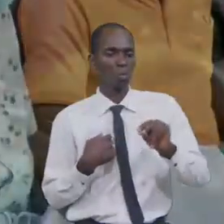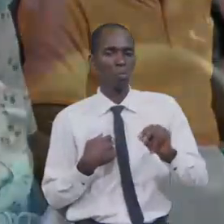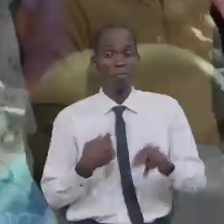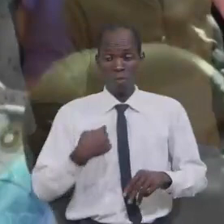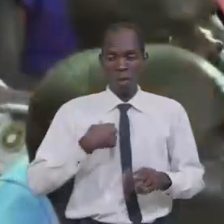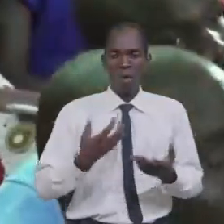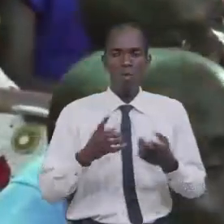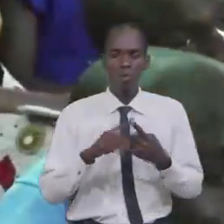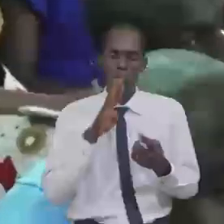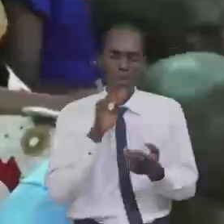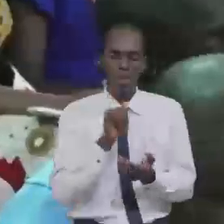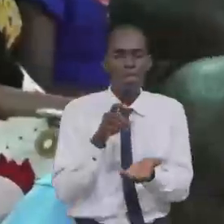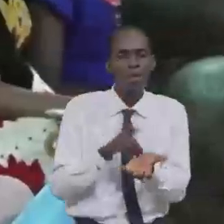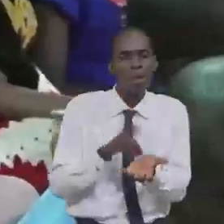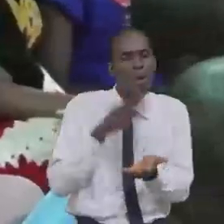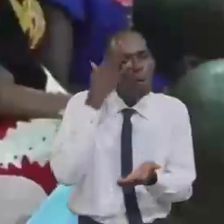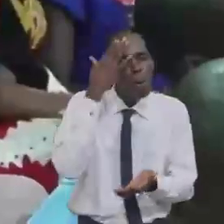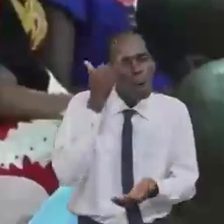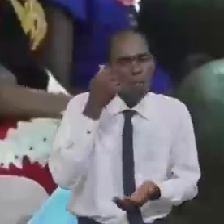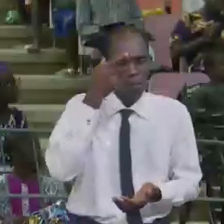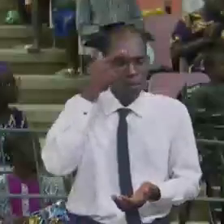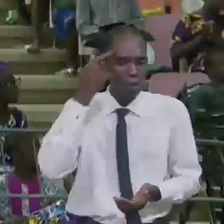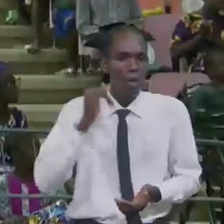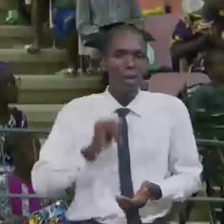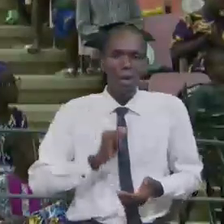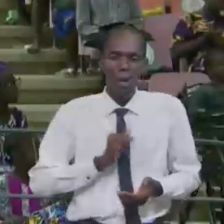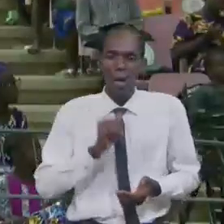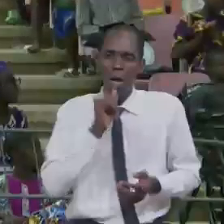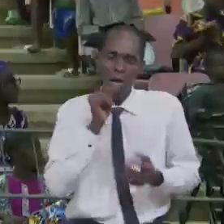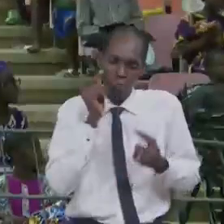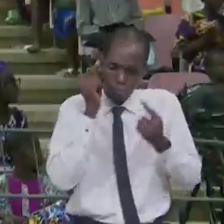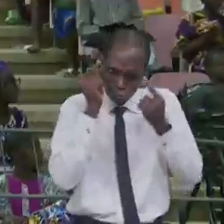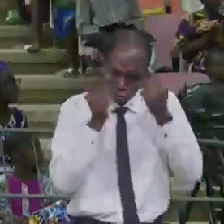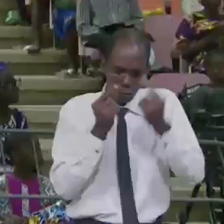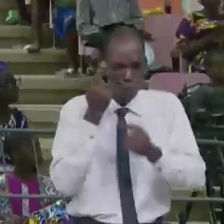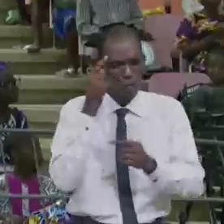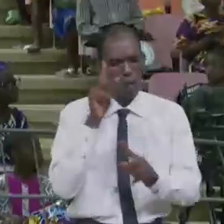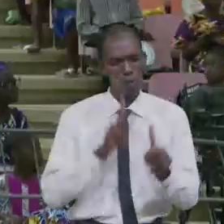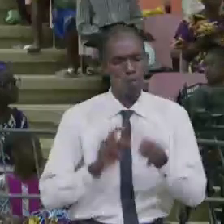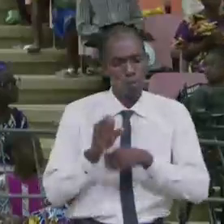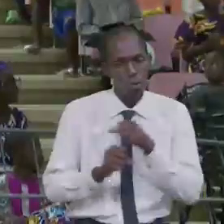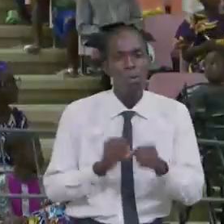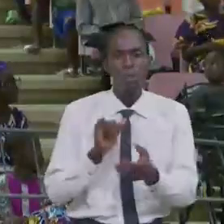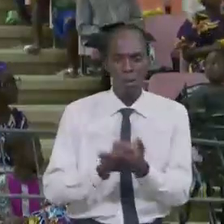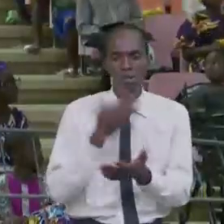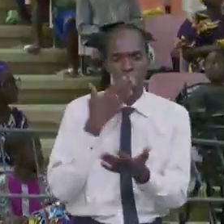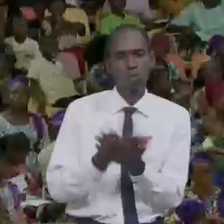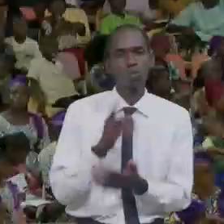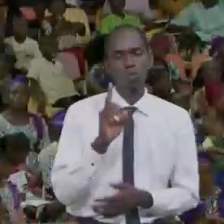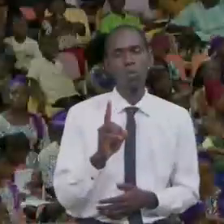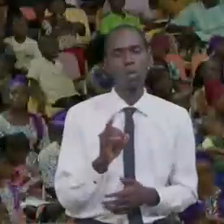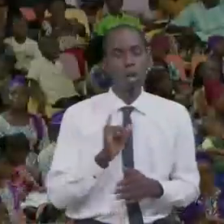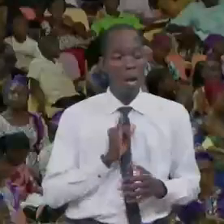doctor because I'm concerned for the people who are suffering. That's a good way to think. I want to be an